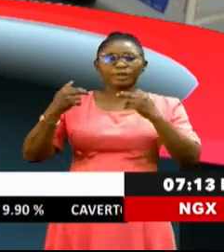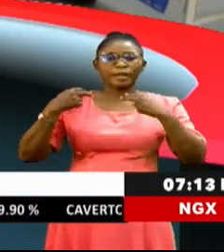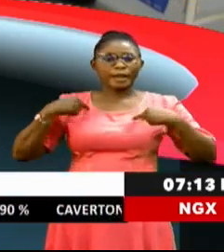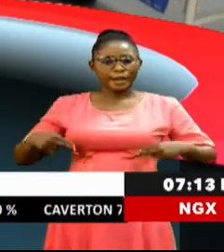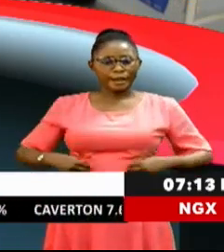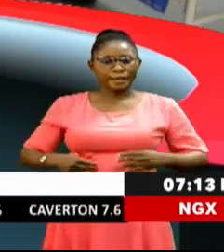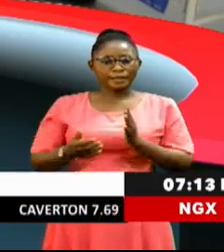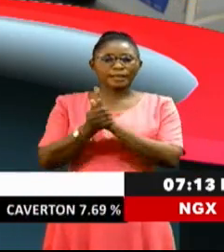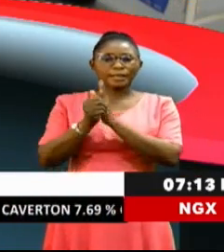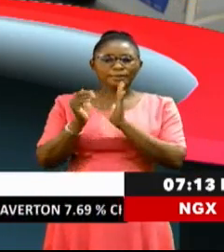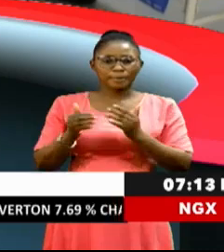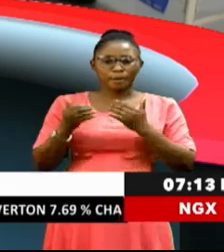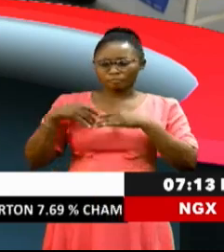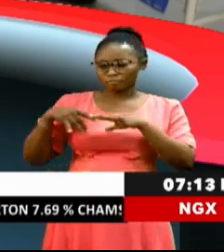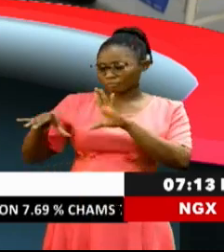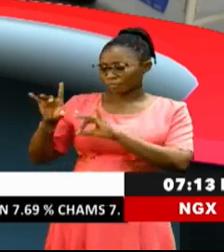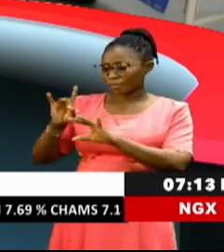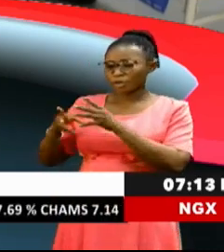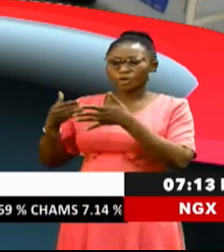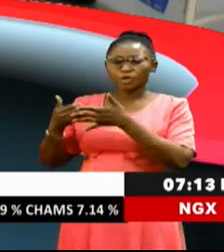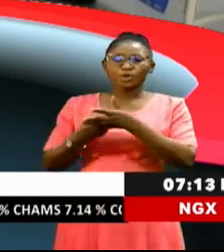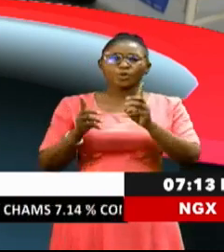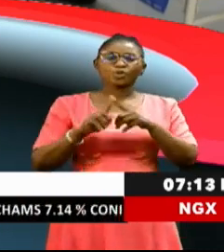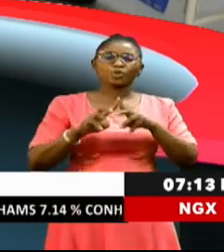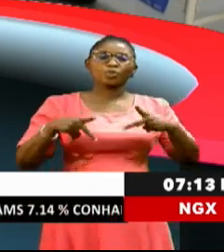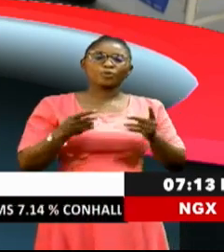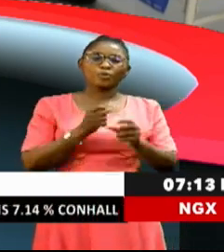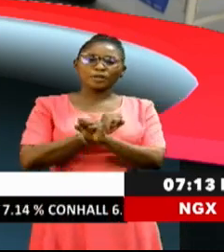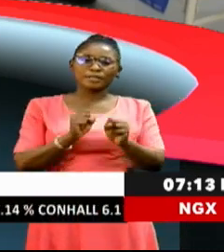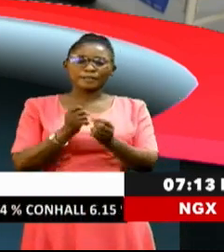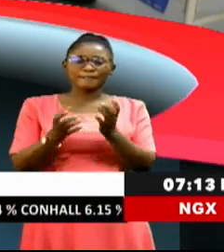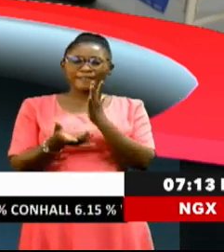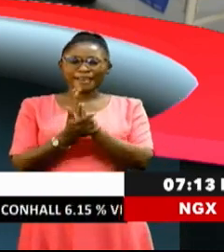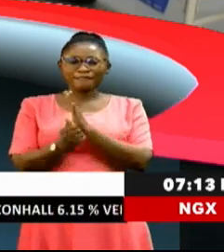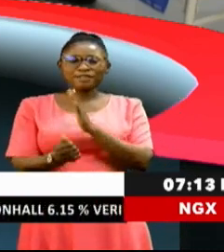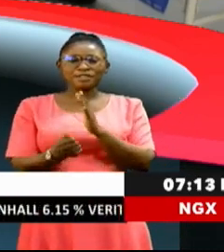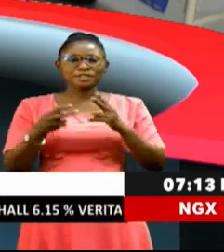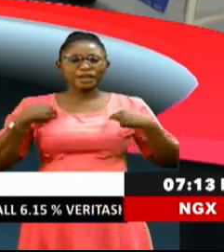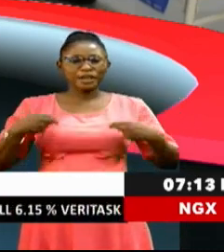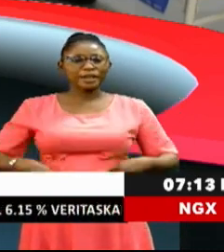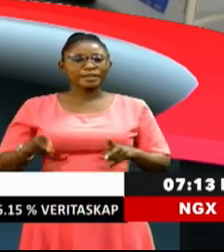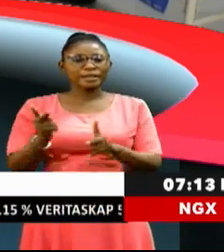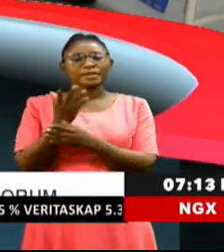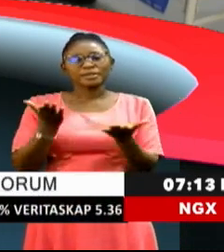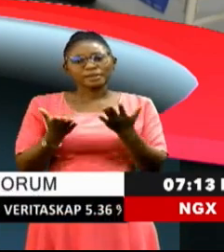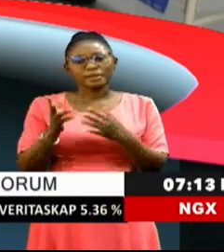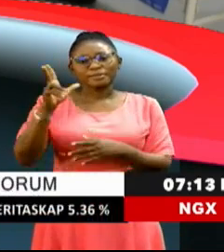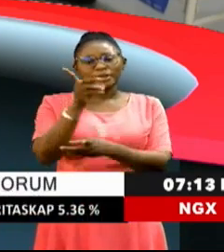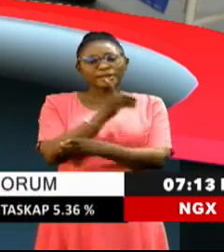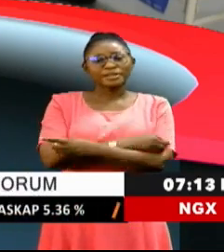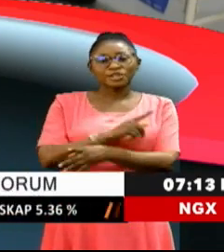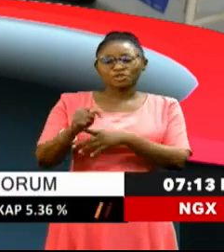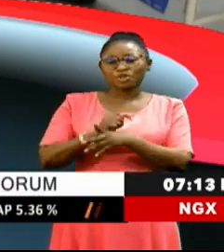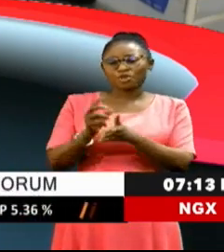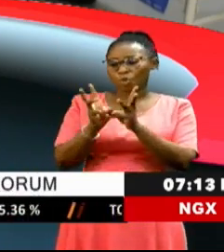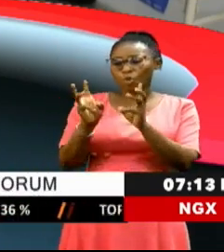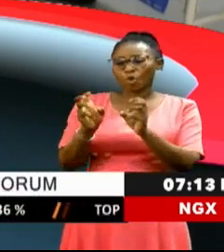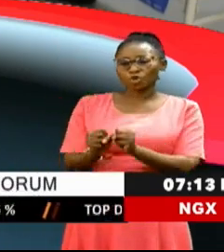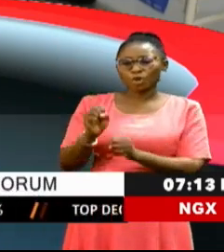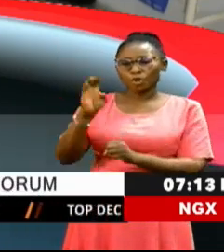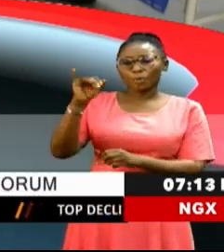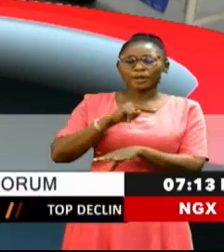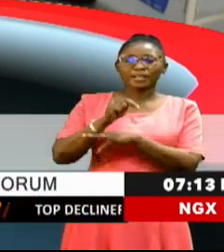experts are exploring new ways to provide safe and efficient healthcare services. A three-day training workshop organized by